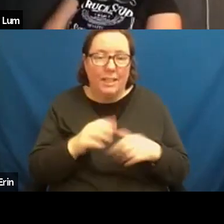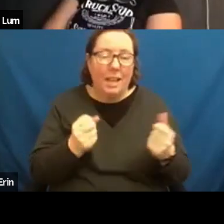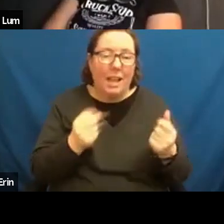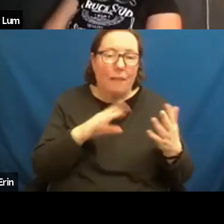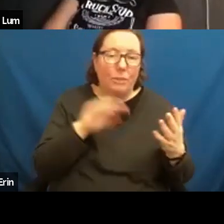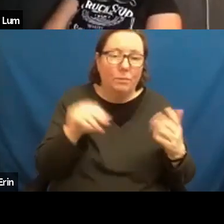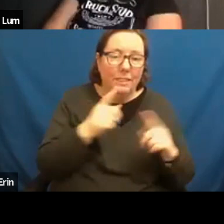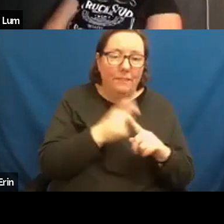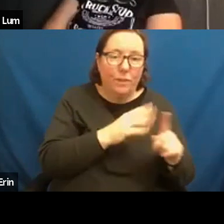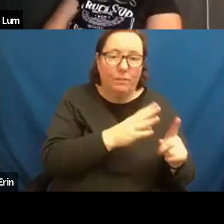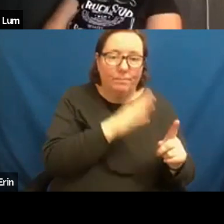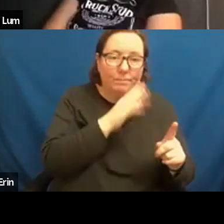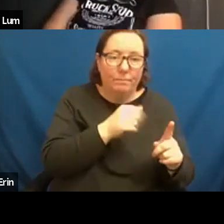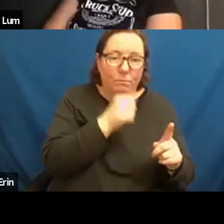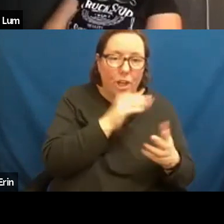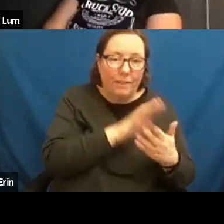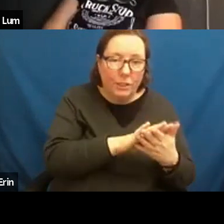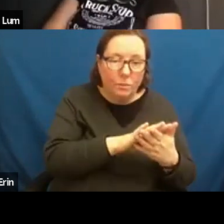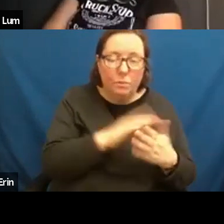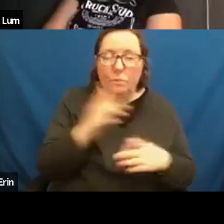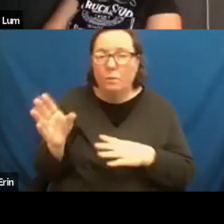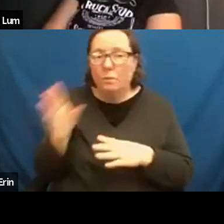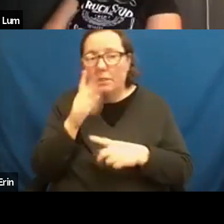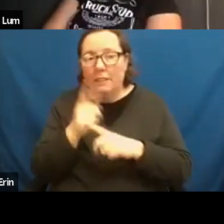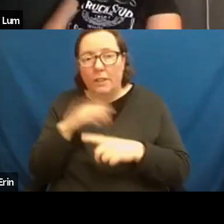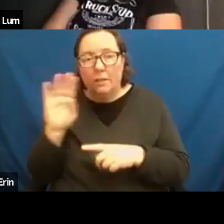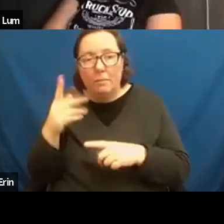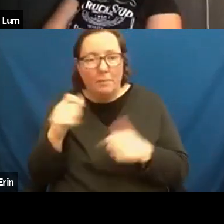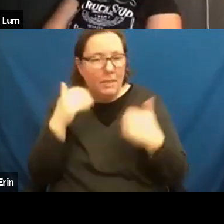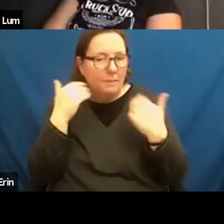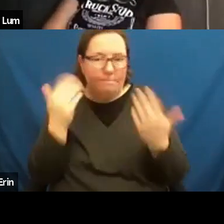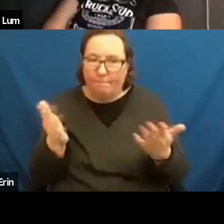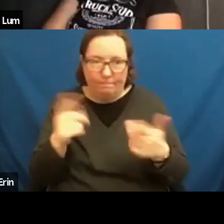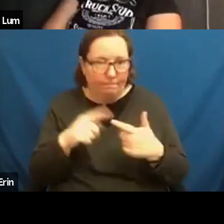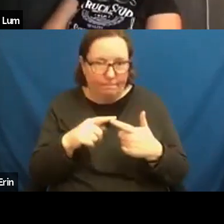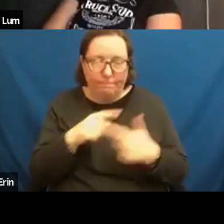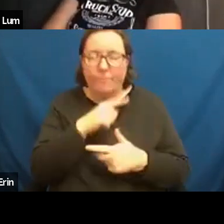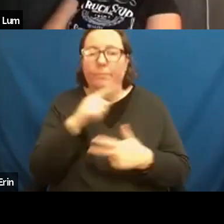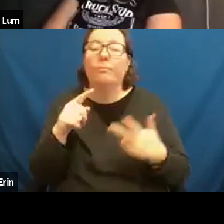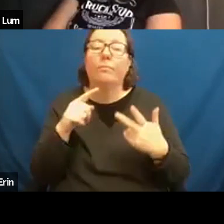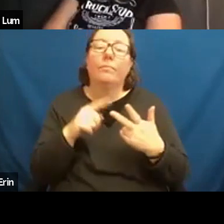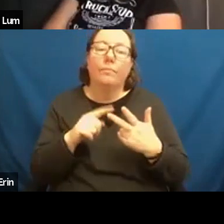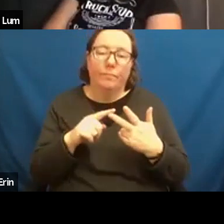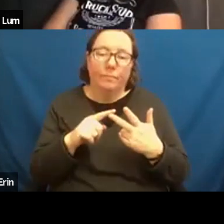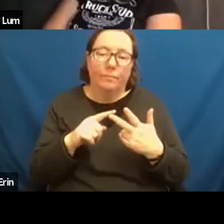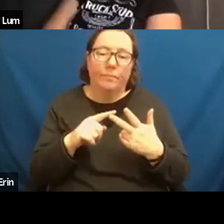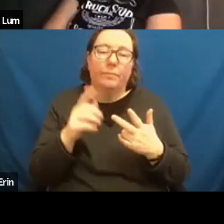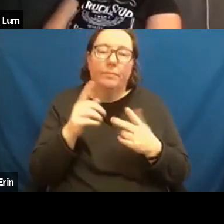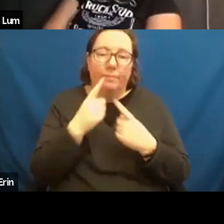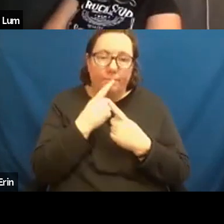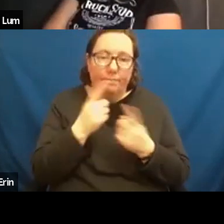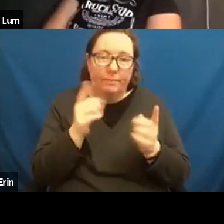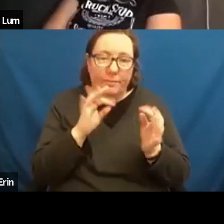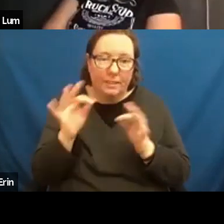public versus private. And I also want to just state that there